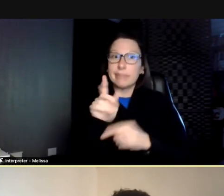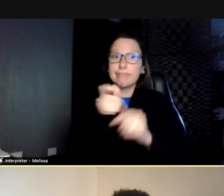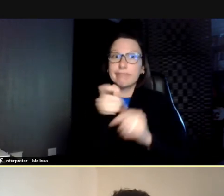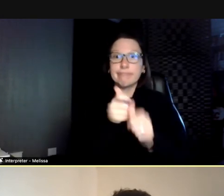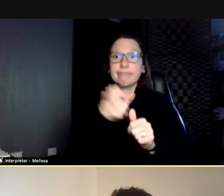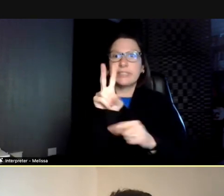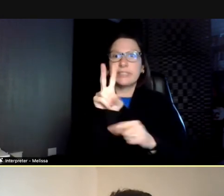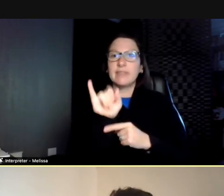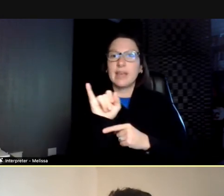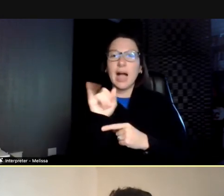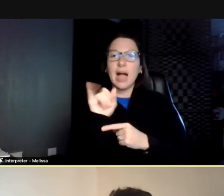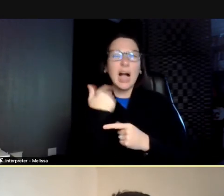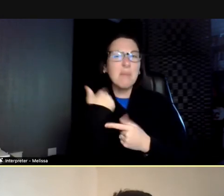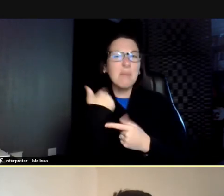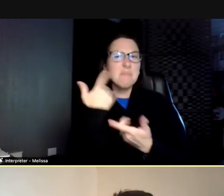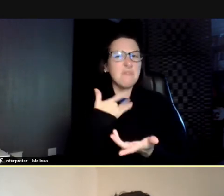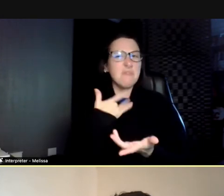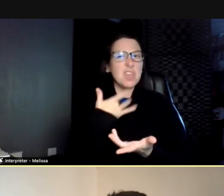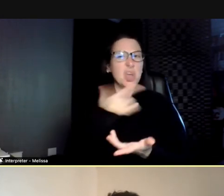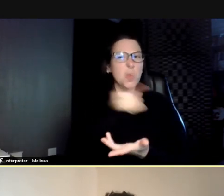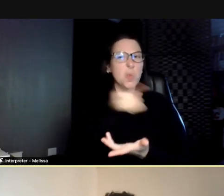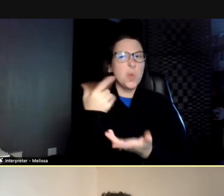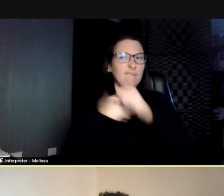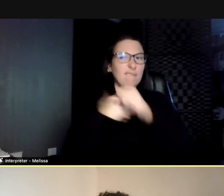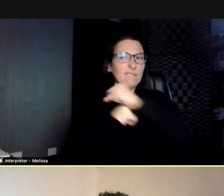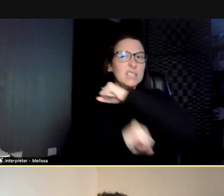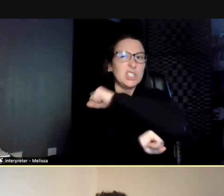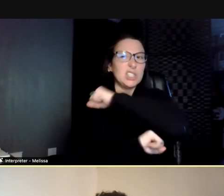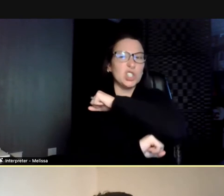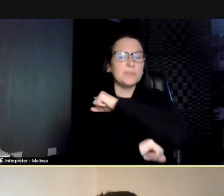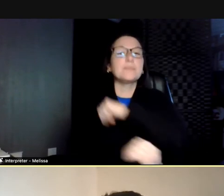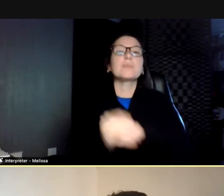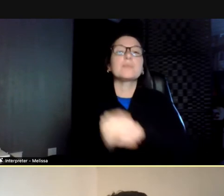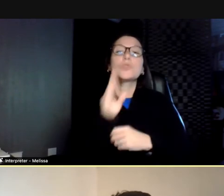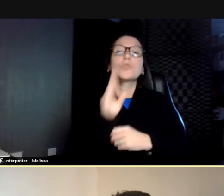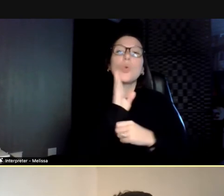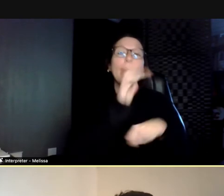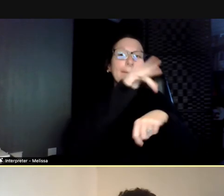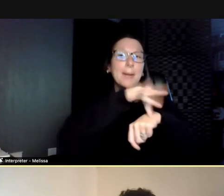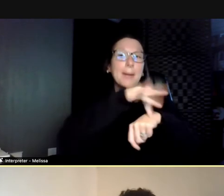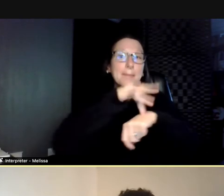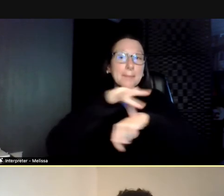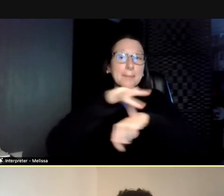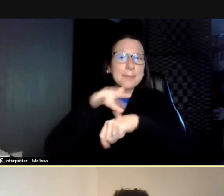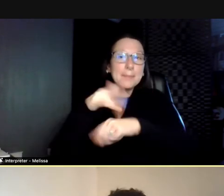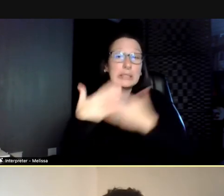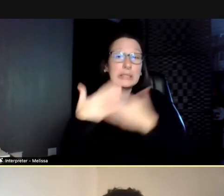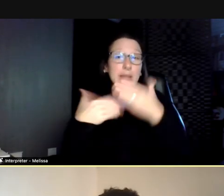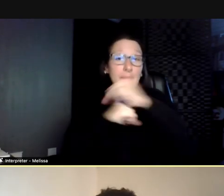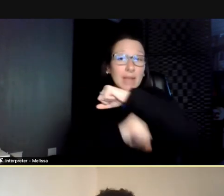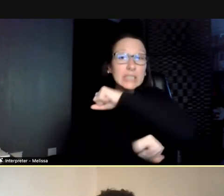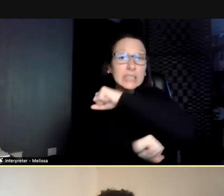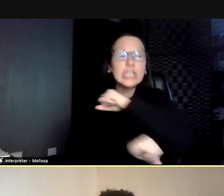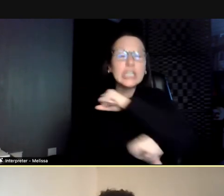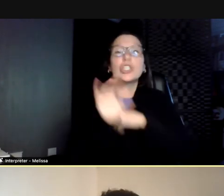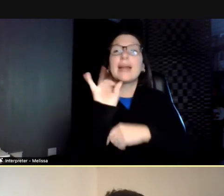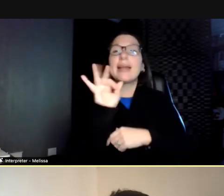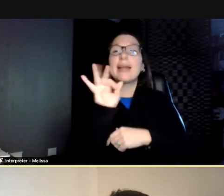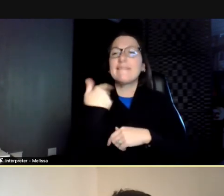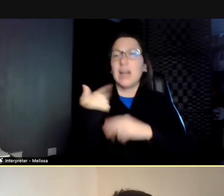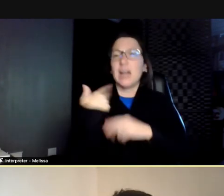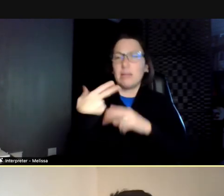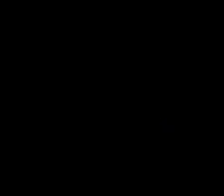I'm guessing that you probably have that foundation. So we'll cover a few of those foundational pieces. If there are things that I refer to that seem